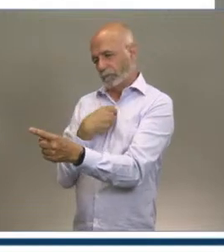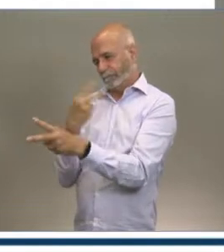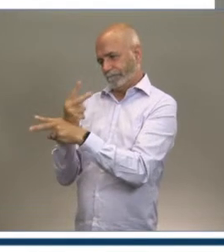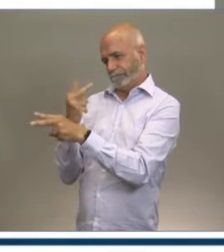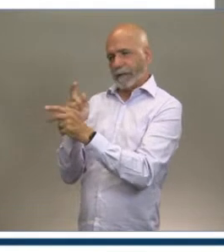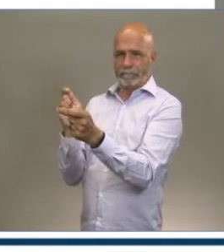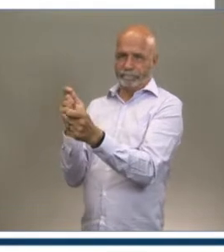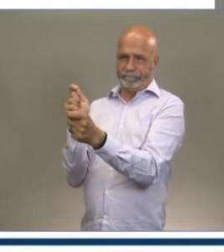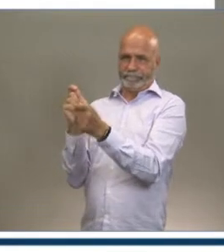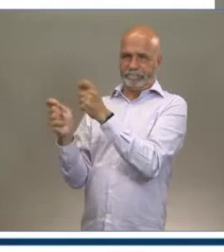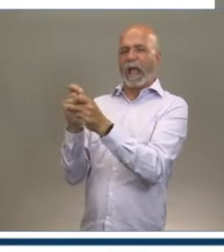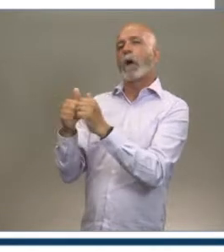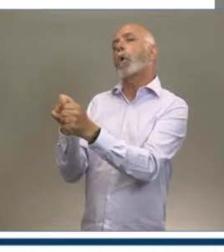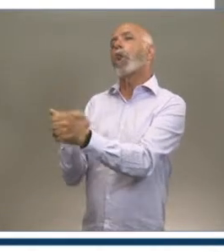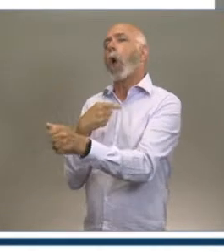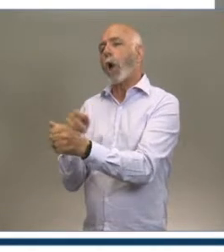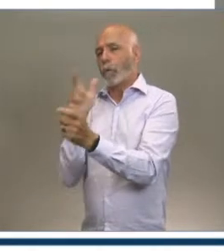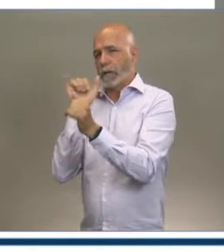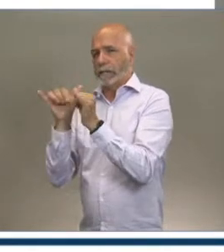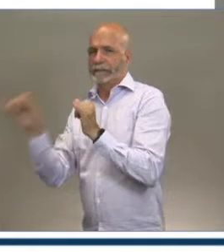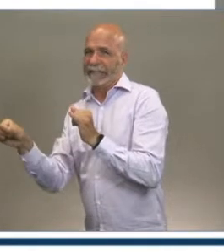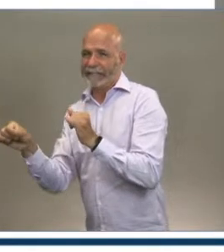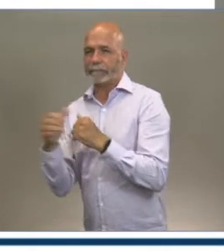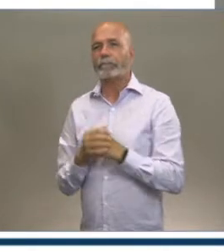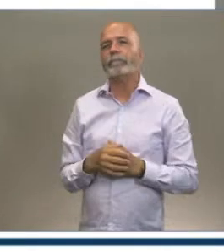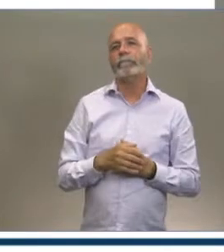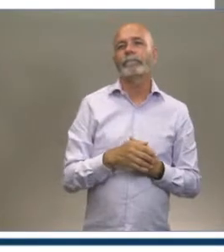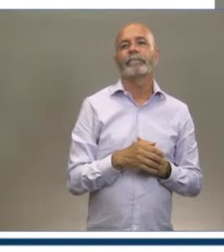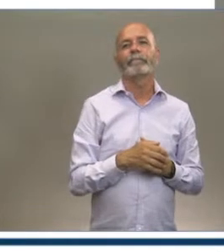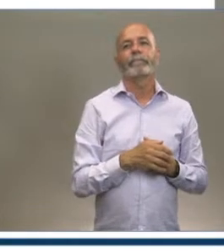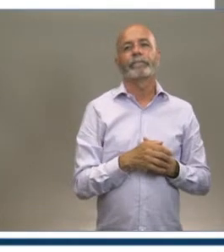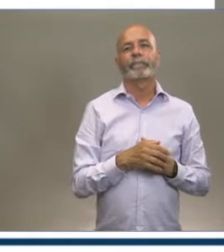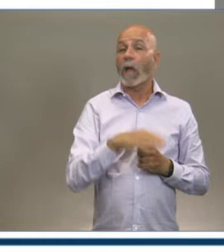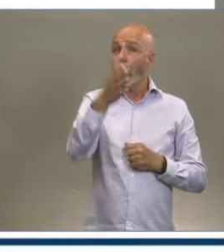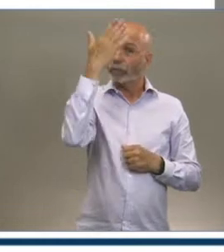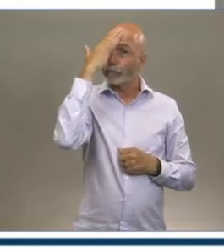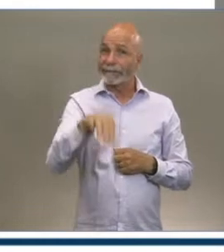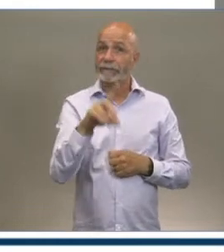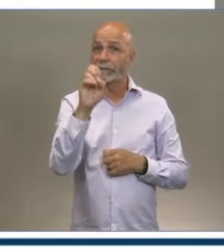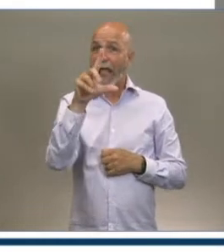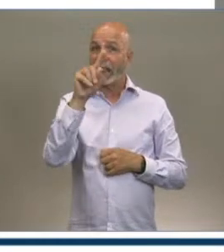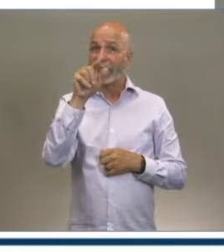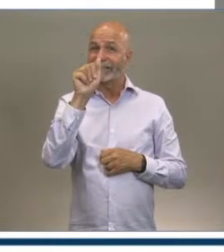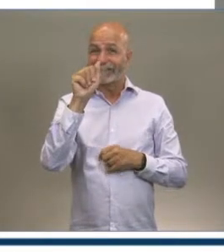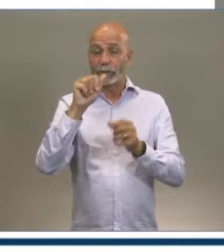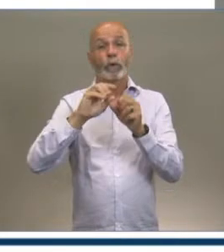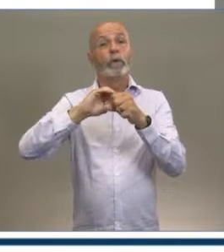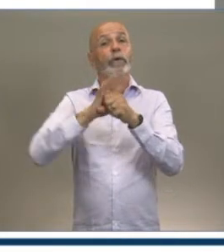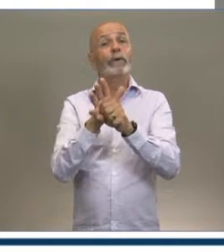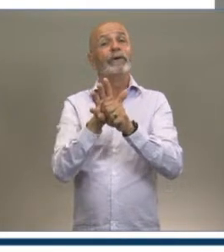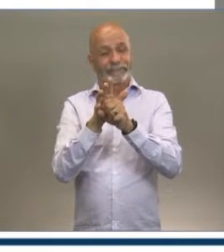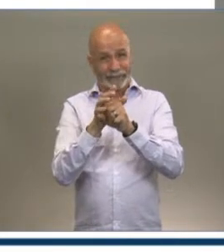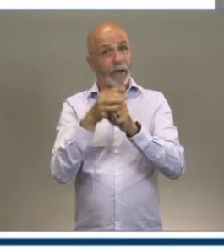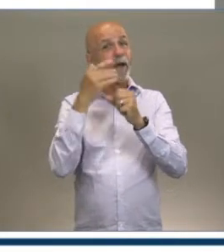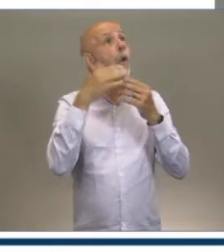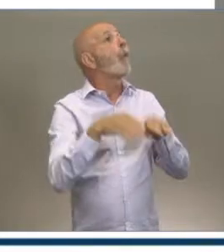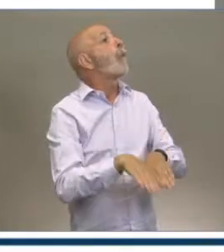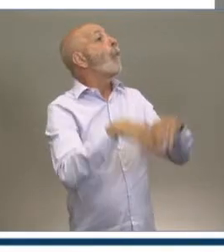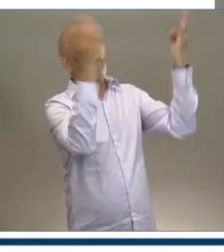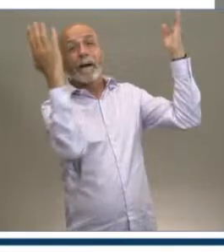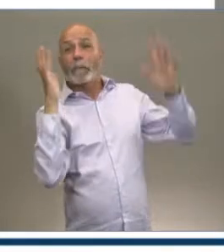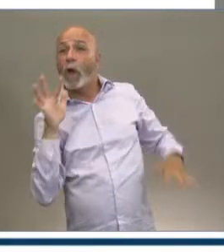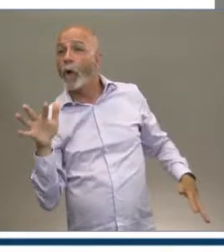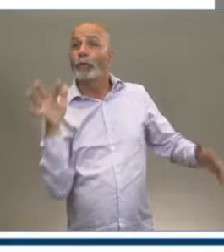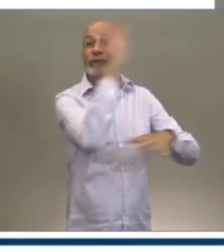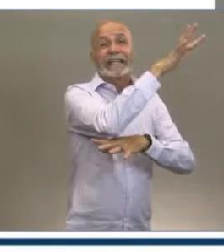Given the risks with the Delta variant, we need more time before we can open Nova Scotia to travel from outside of Atlantic Canada